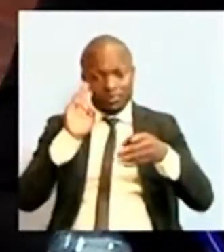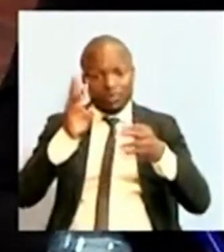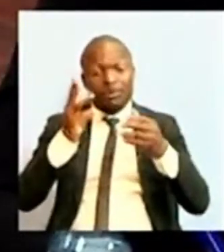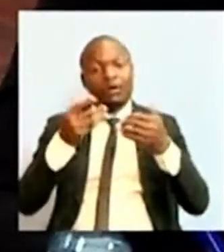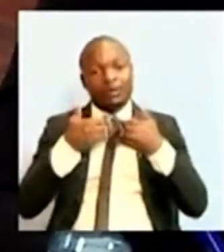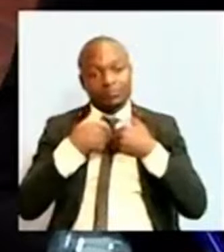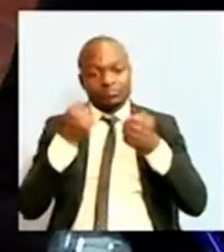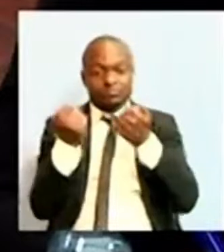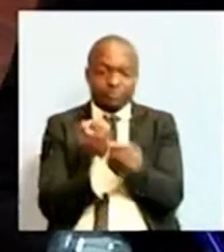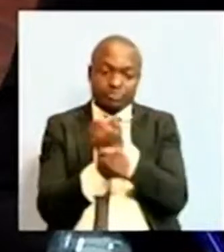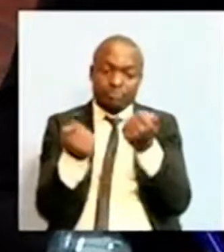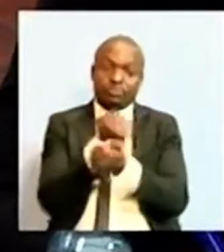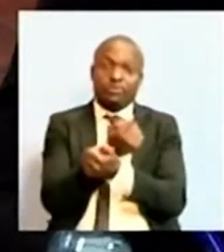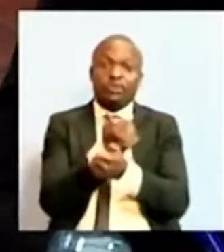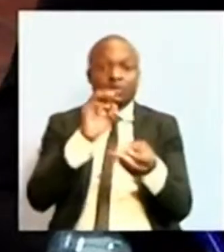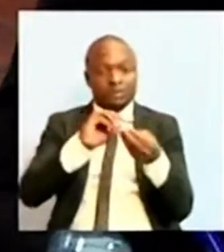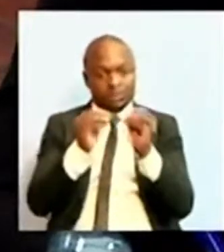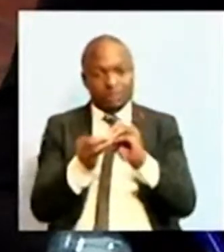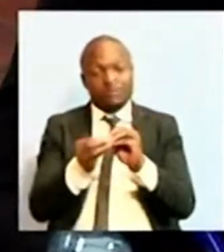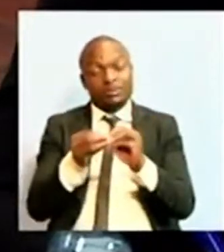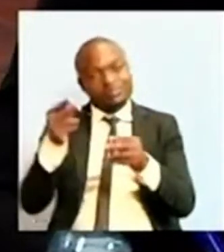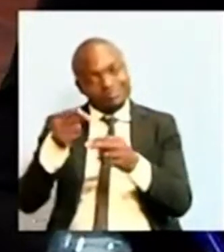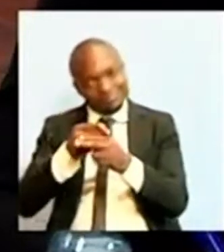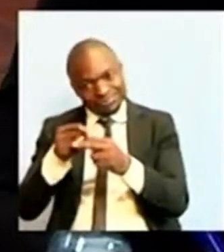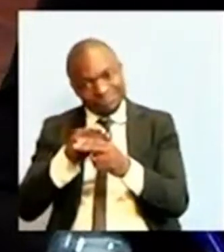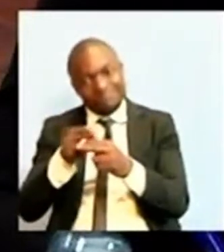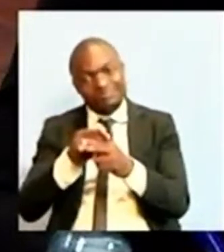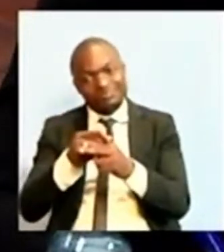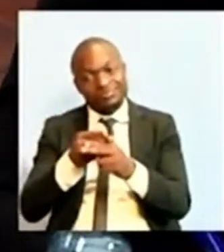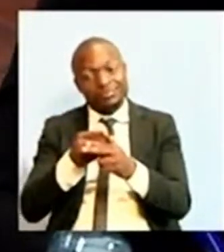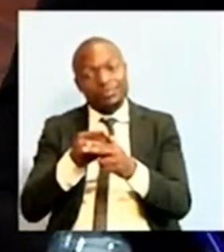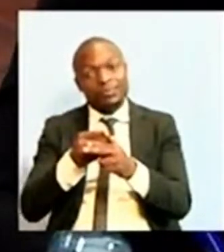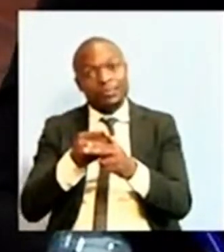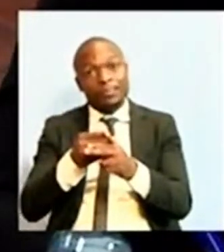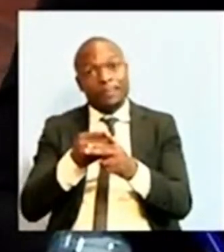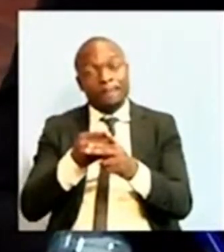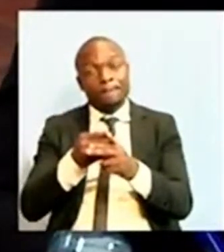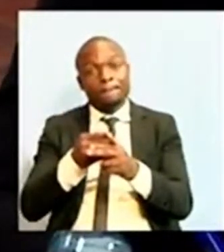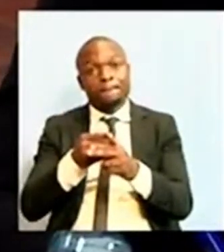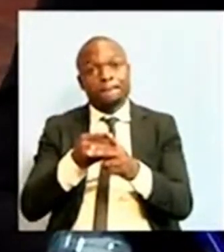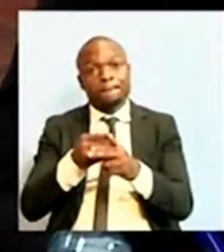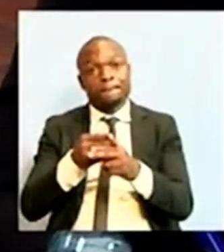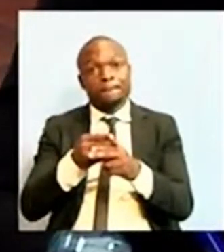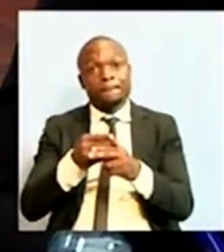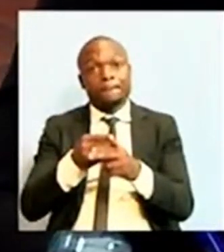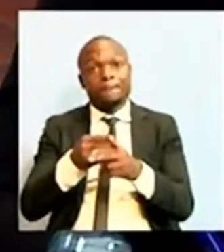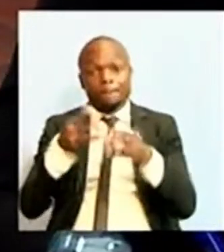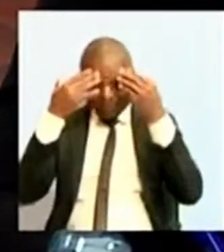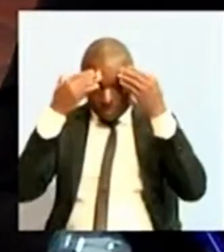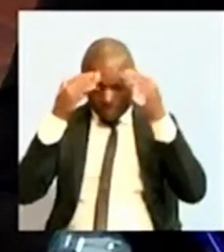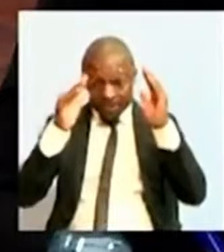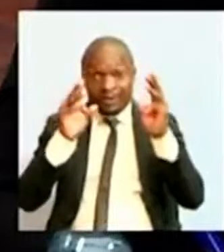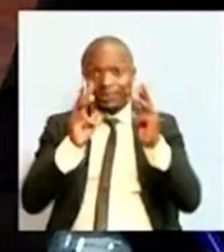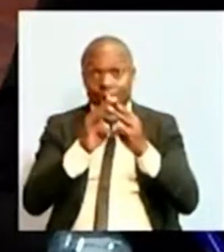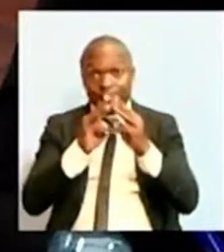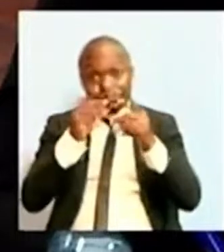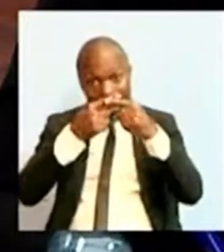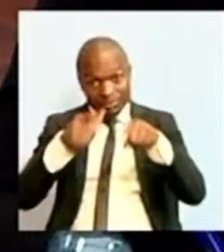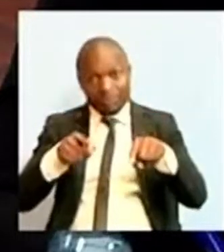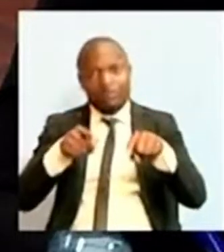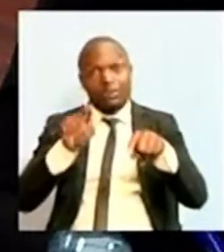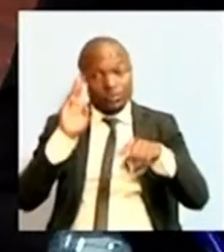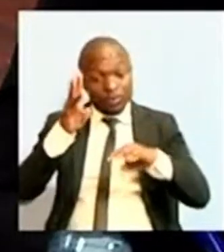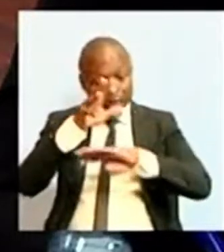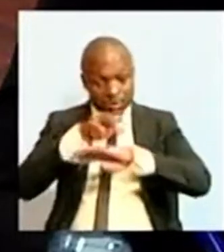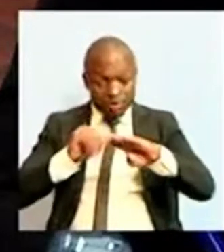figures, and our intention was that as soon as we were aware and the sitting takes place, we will now call our